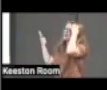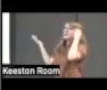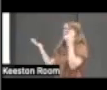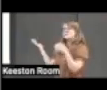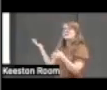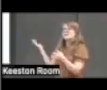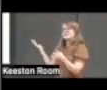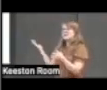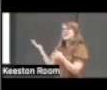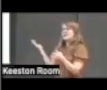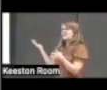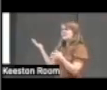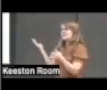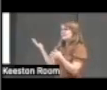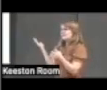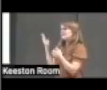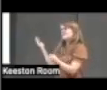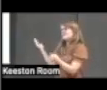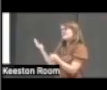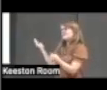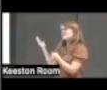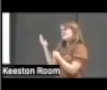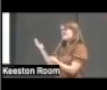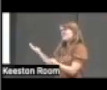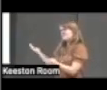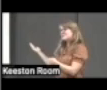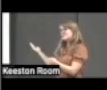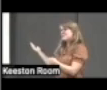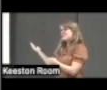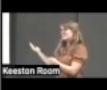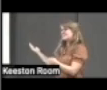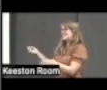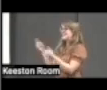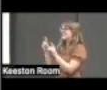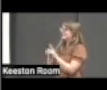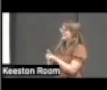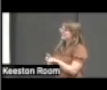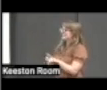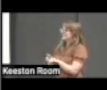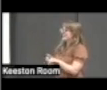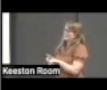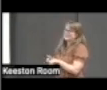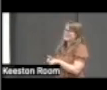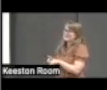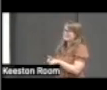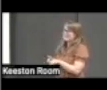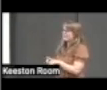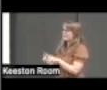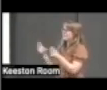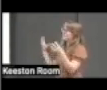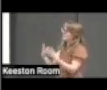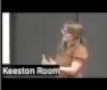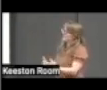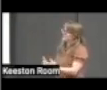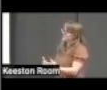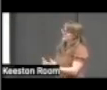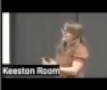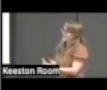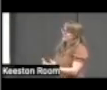my argument is that, is it better to keep some of those genetics and have a less desired genetic pairing,